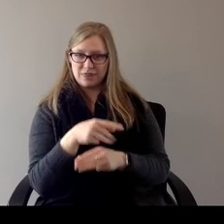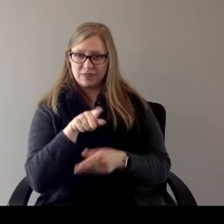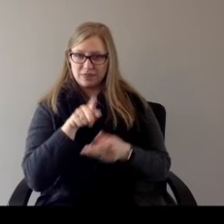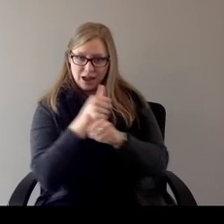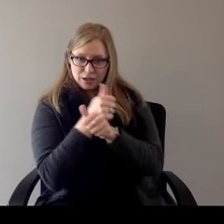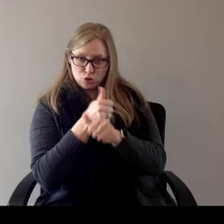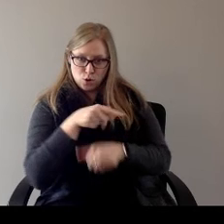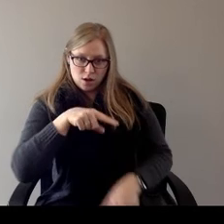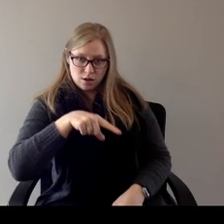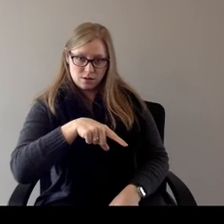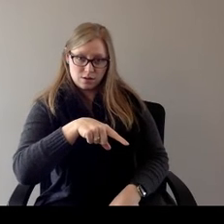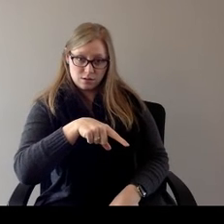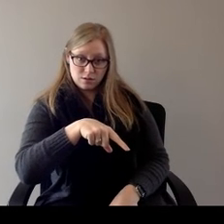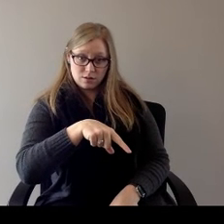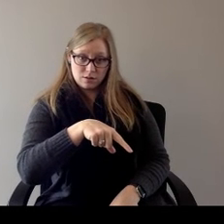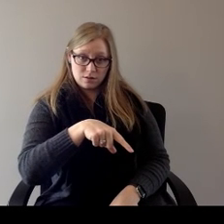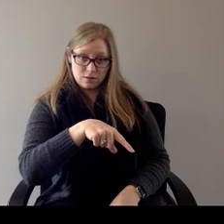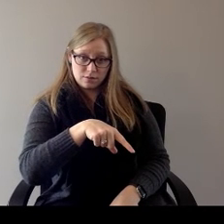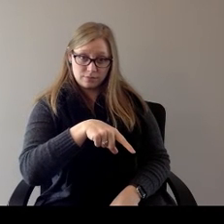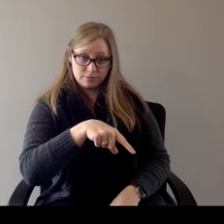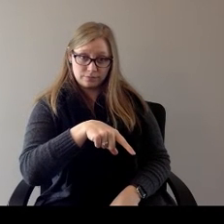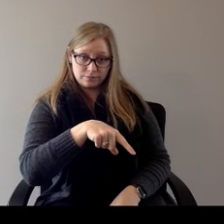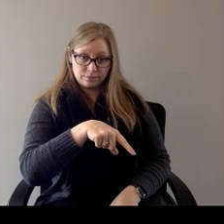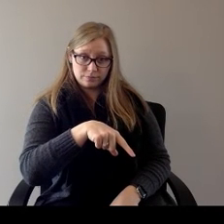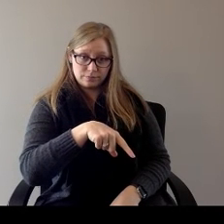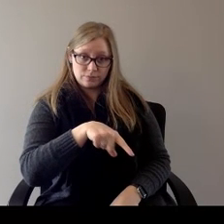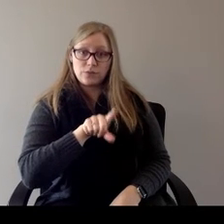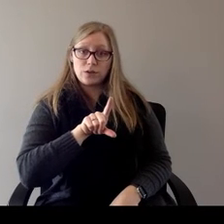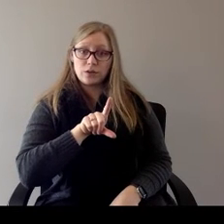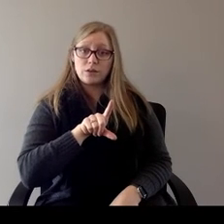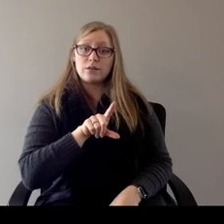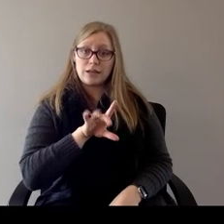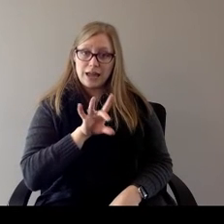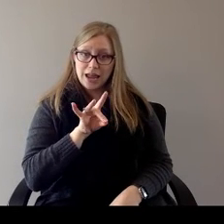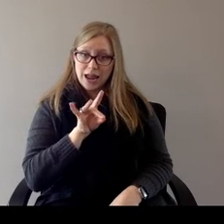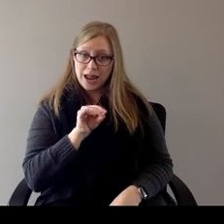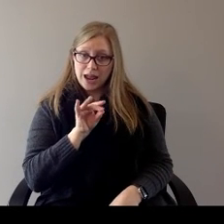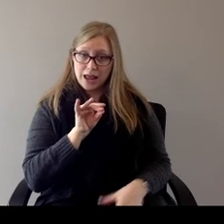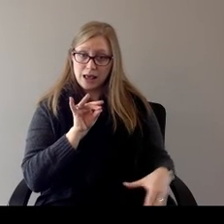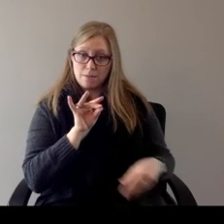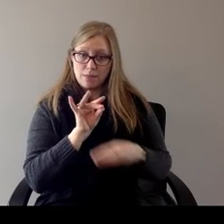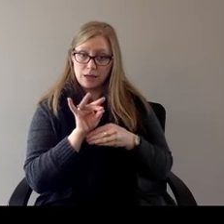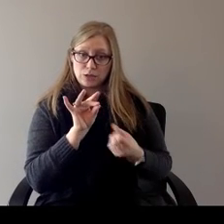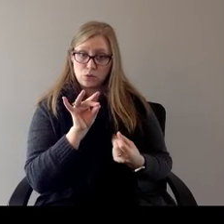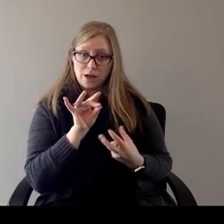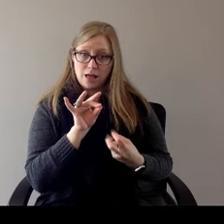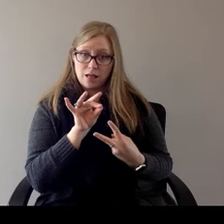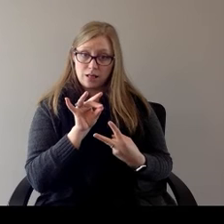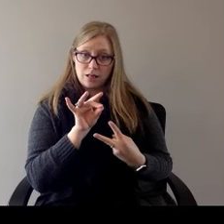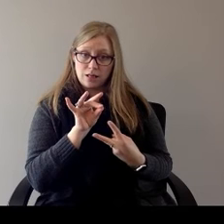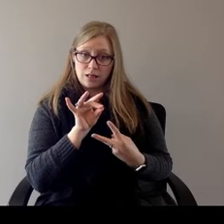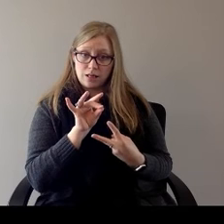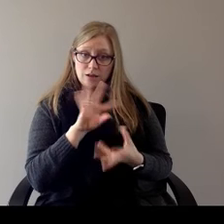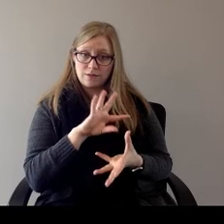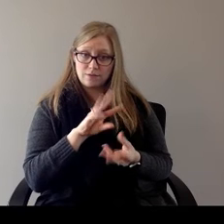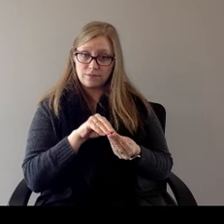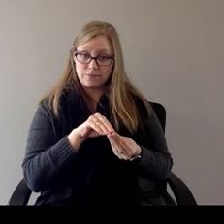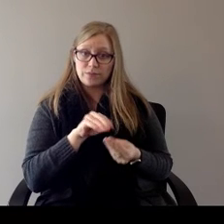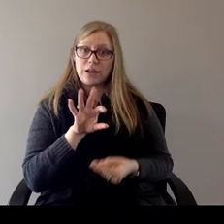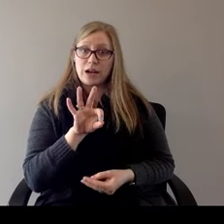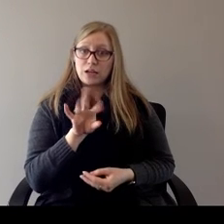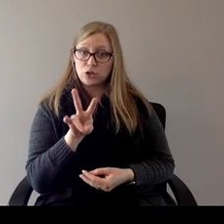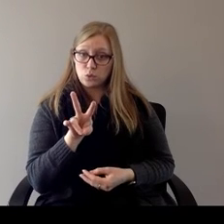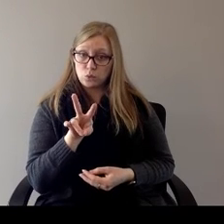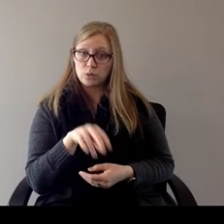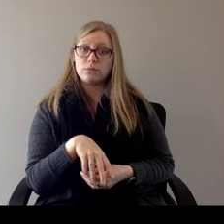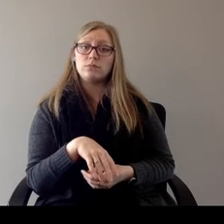times 4 plus 12 for the angle, so that's 80 plus 12, so that's going to be 92. And then we